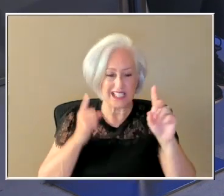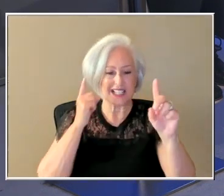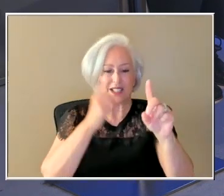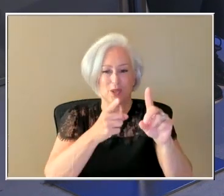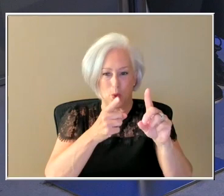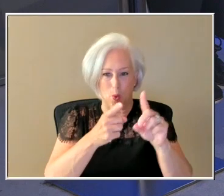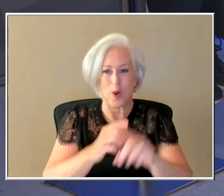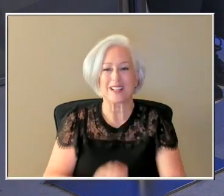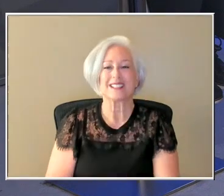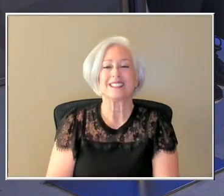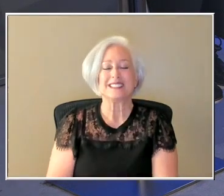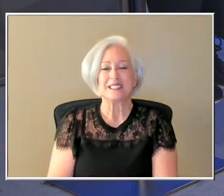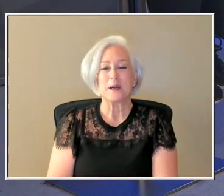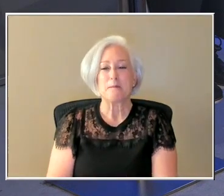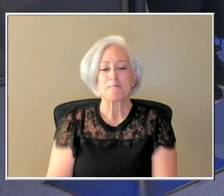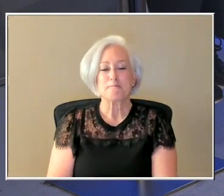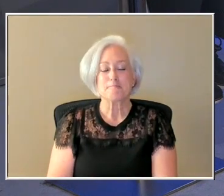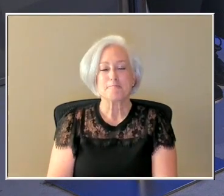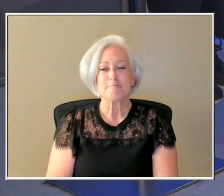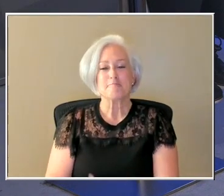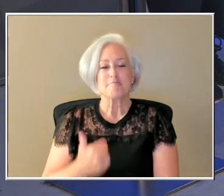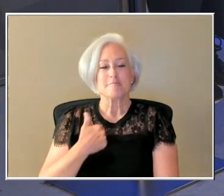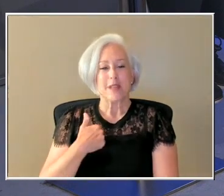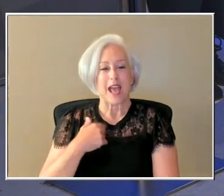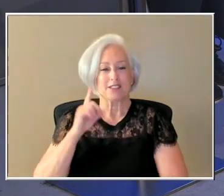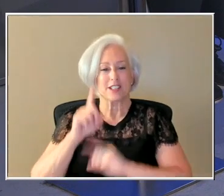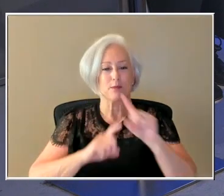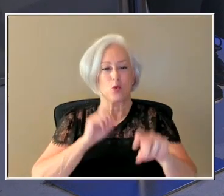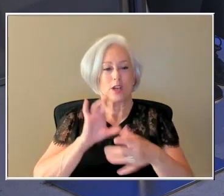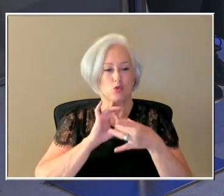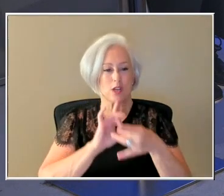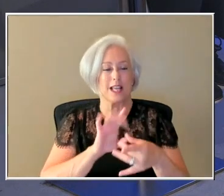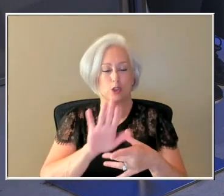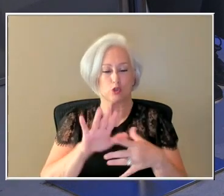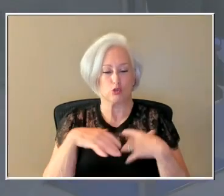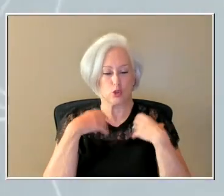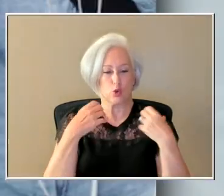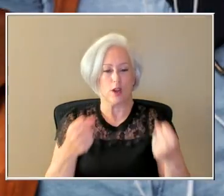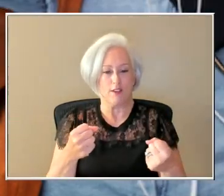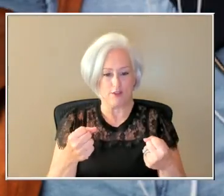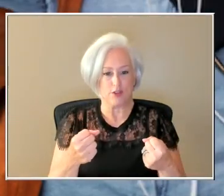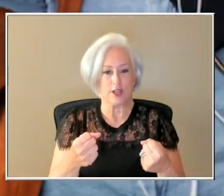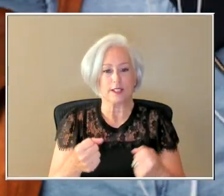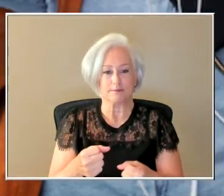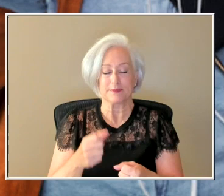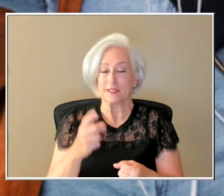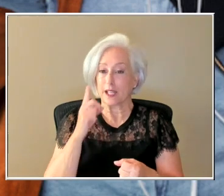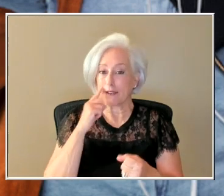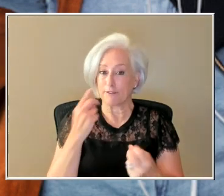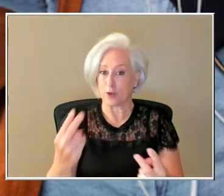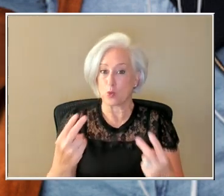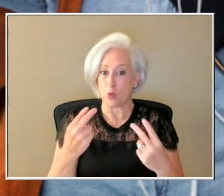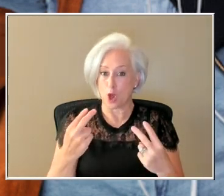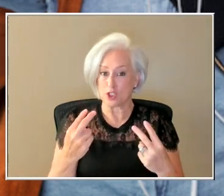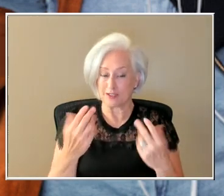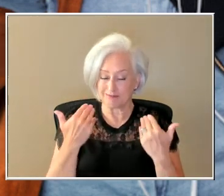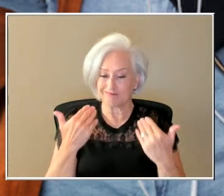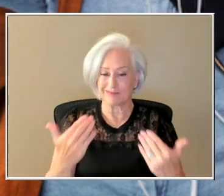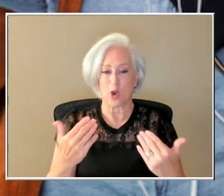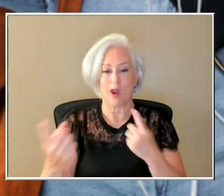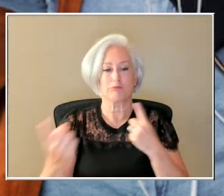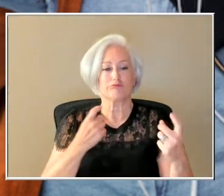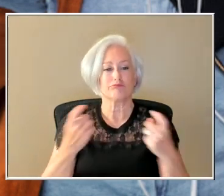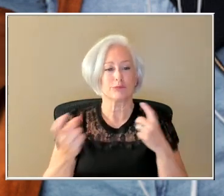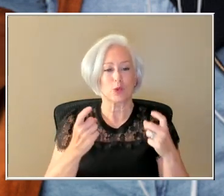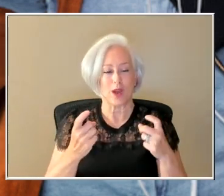So we have some questions coming up about your recovery. I want to get to that. And if you're watching live, go ahead and ask your questions using the chat on YouTube or